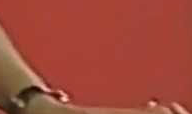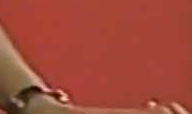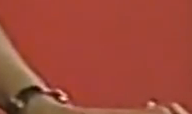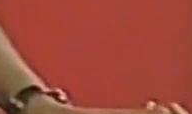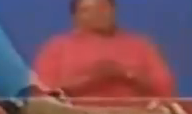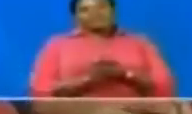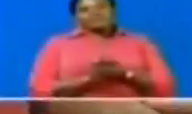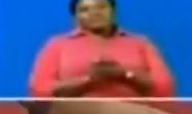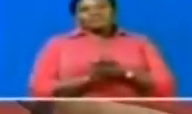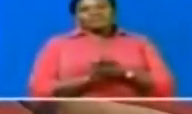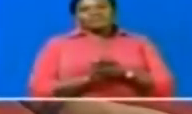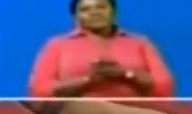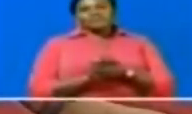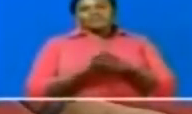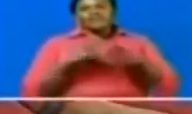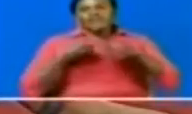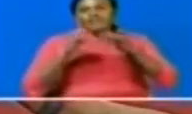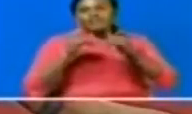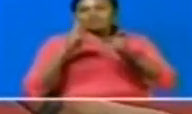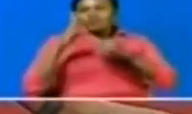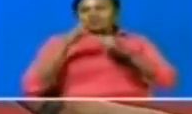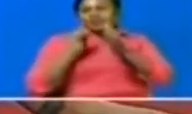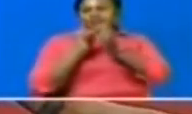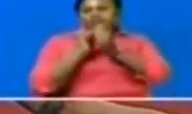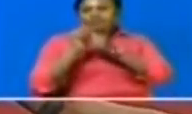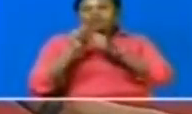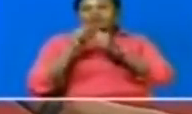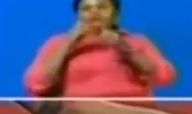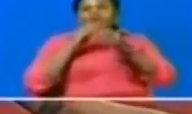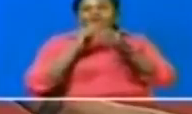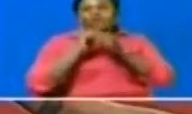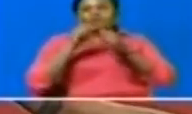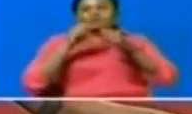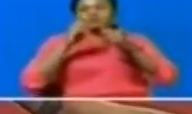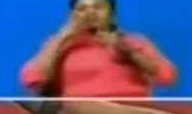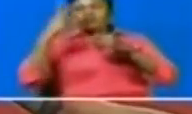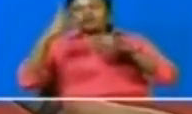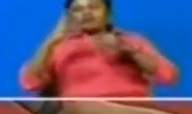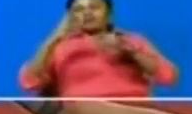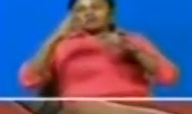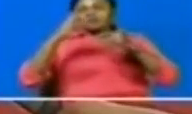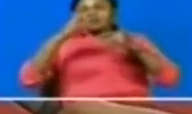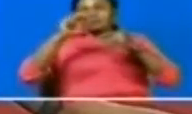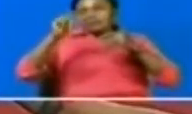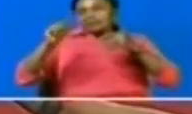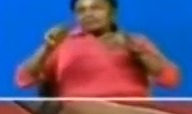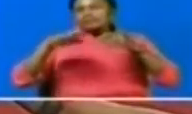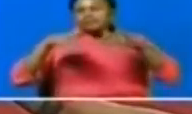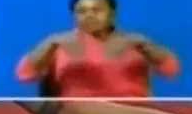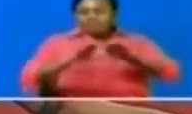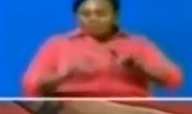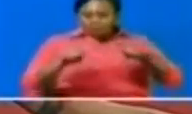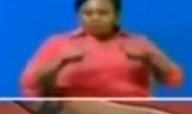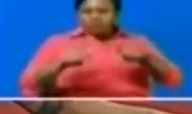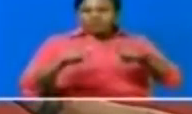Great. So let's begin this bulletin. The 2015 400 meters hurdles champion Nicholas Bett has been laid to rest